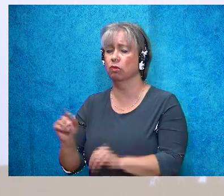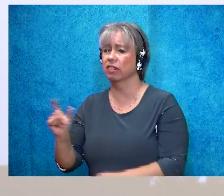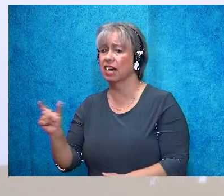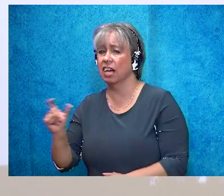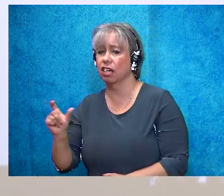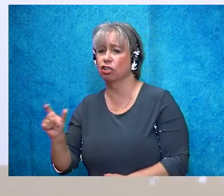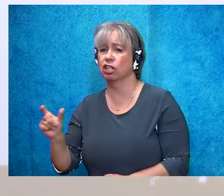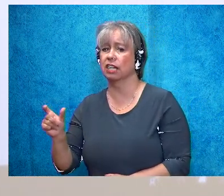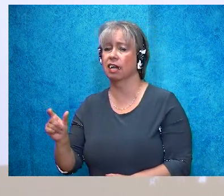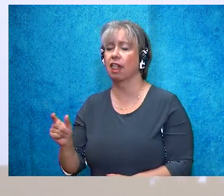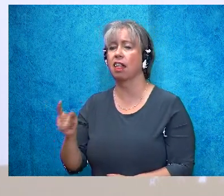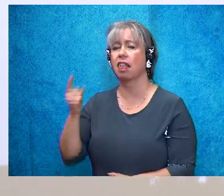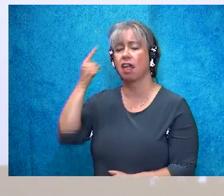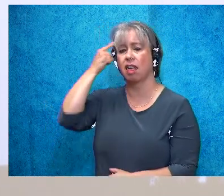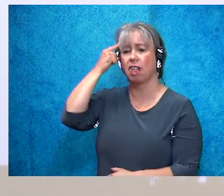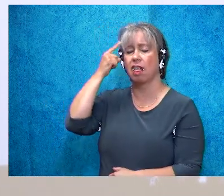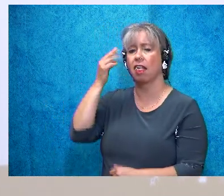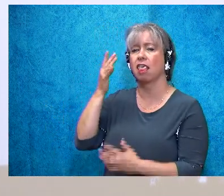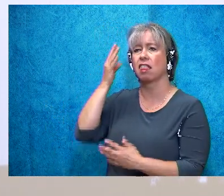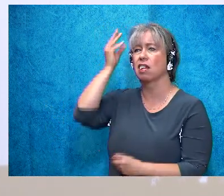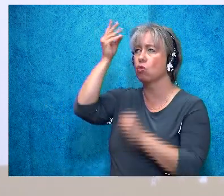give you a second to think about that.